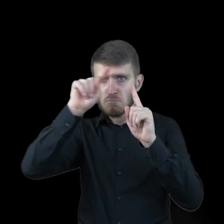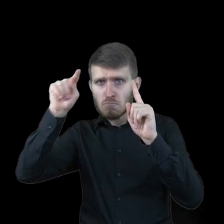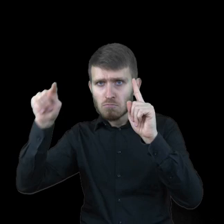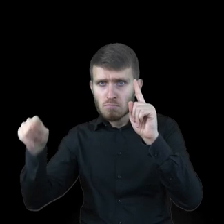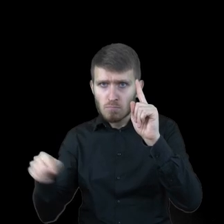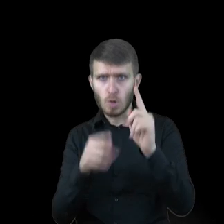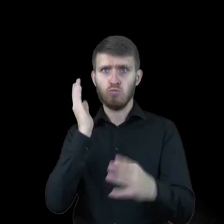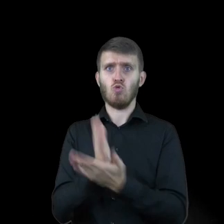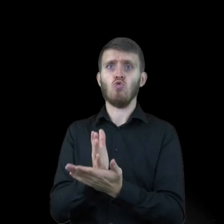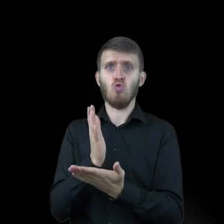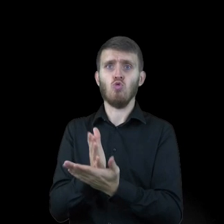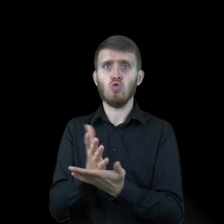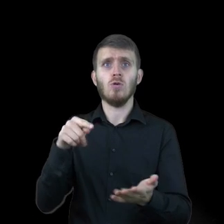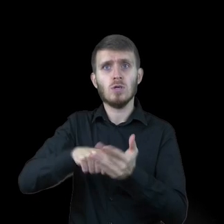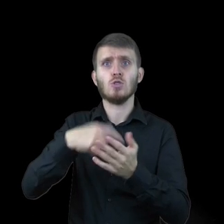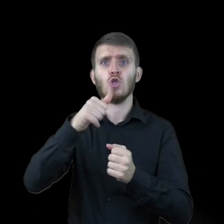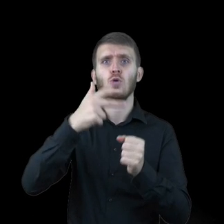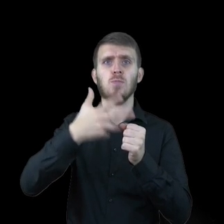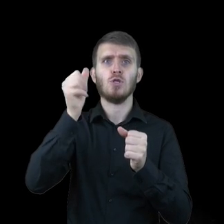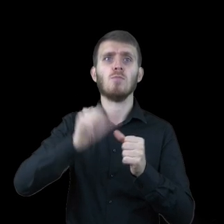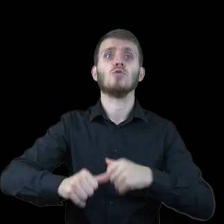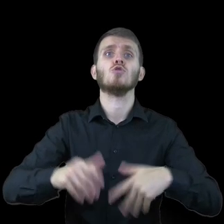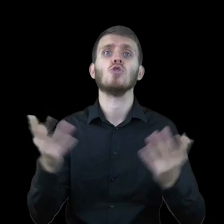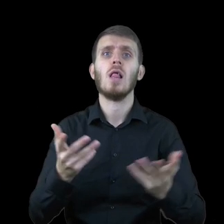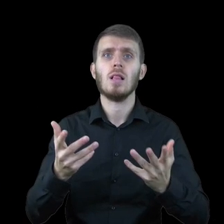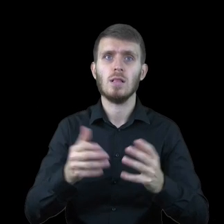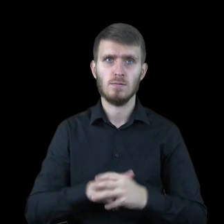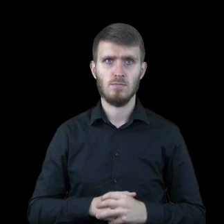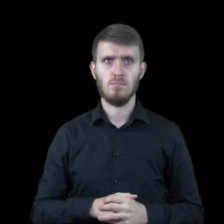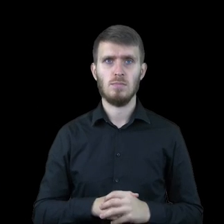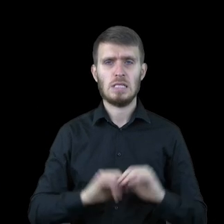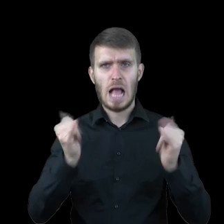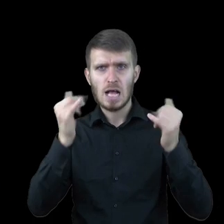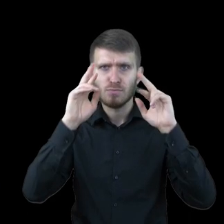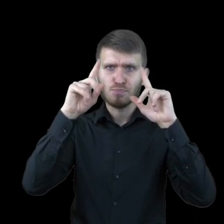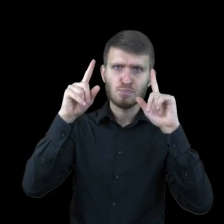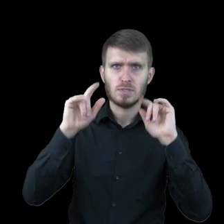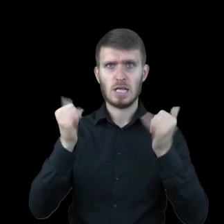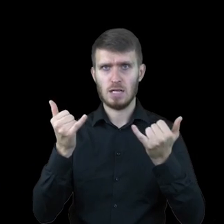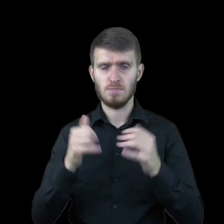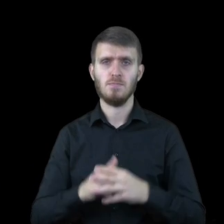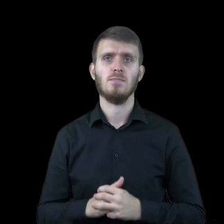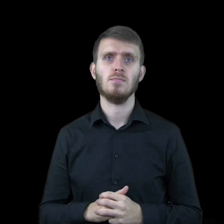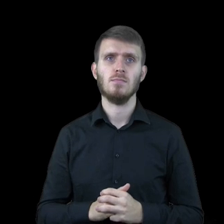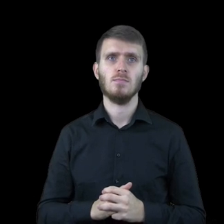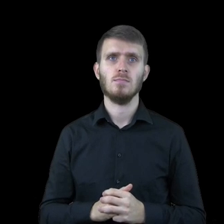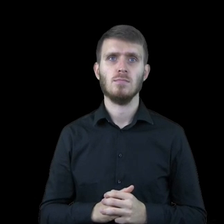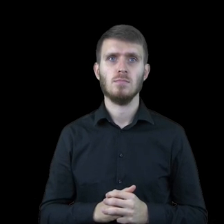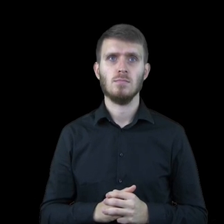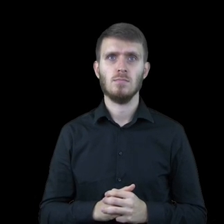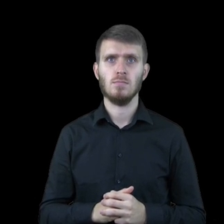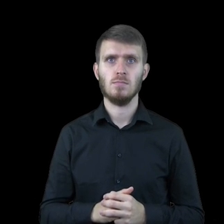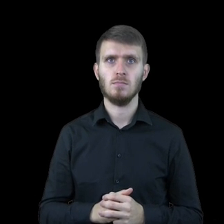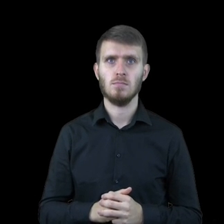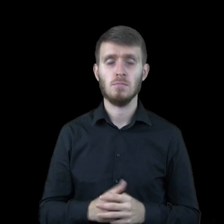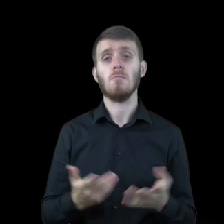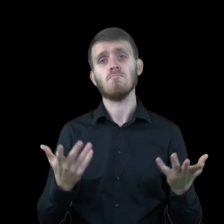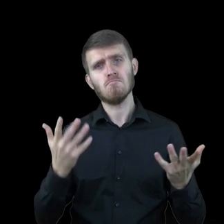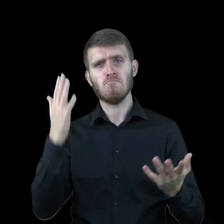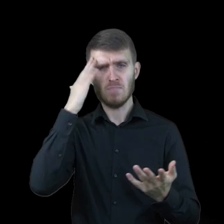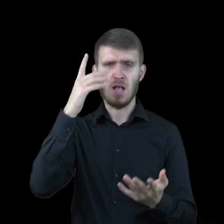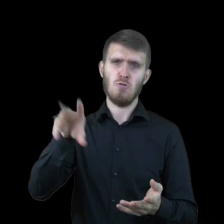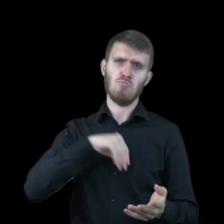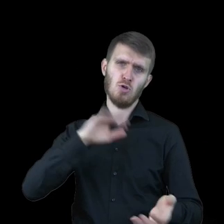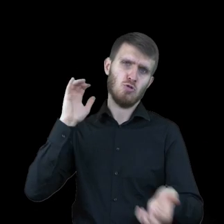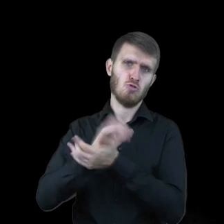So how can we figure out if we start turning this dial when to stop when it's reached 135 degrees? Well, one